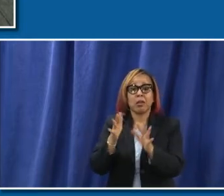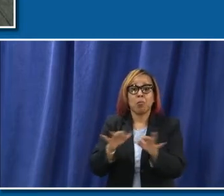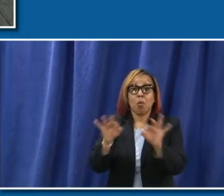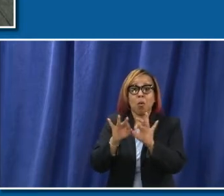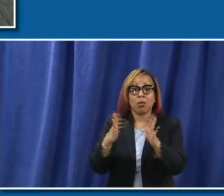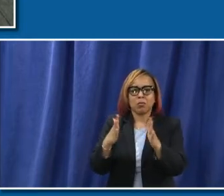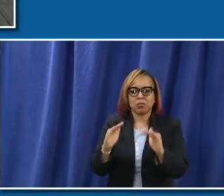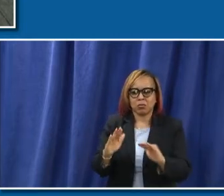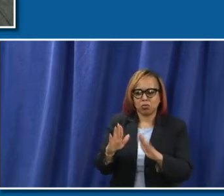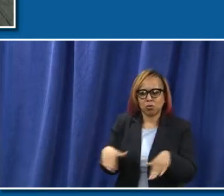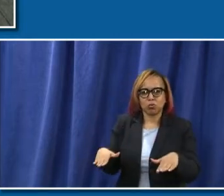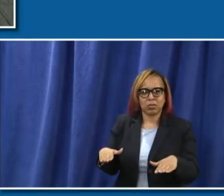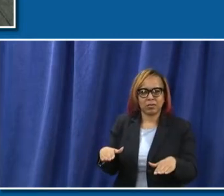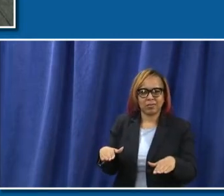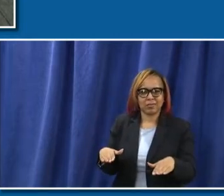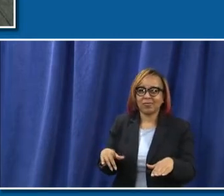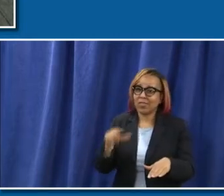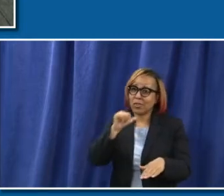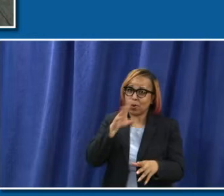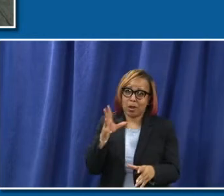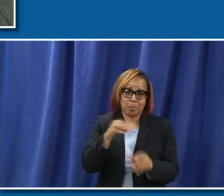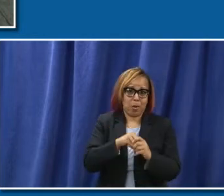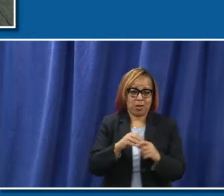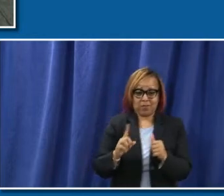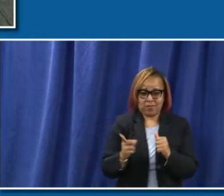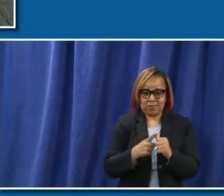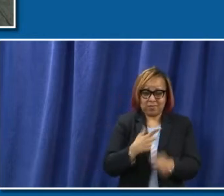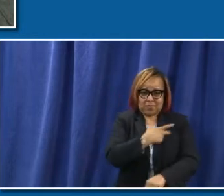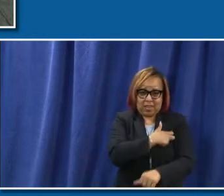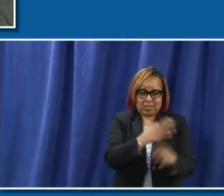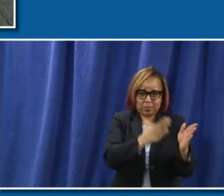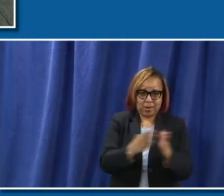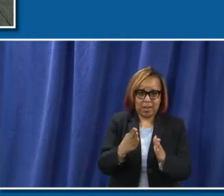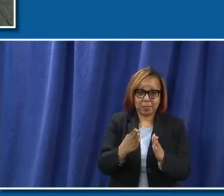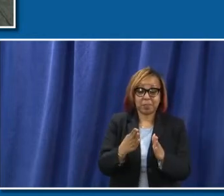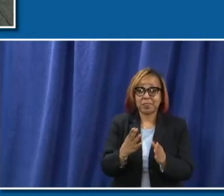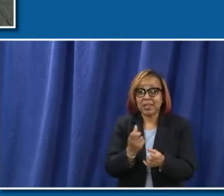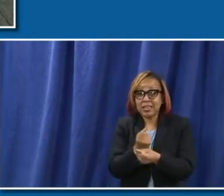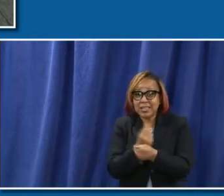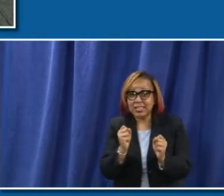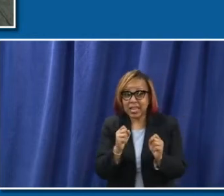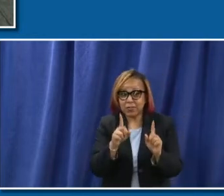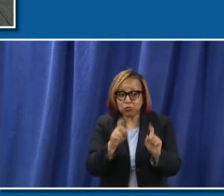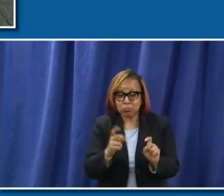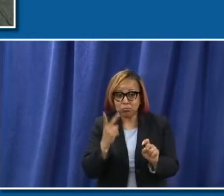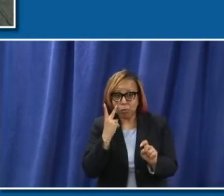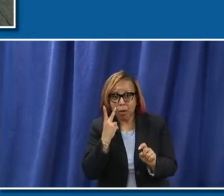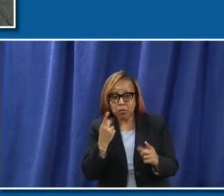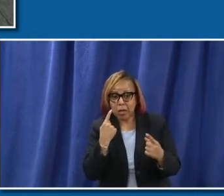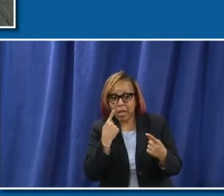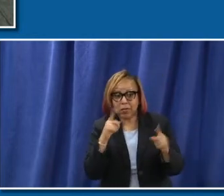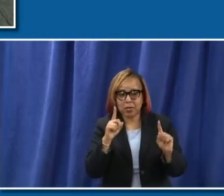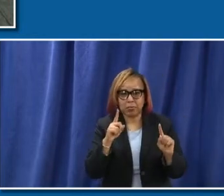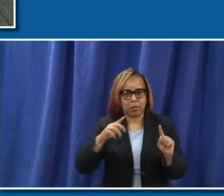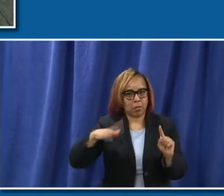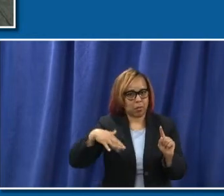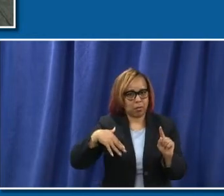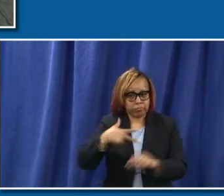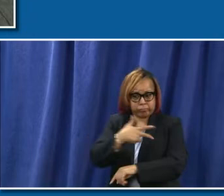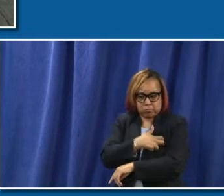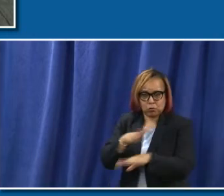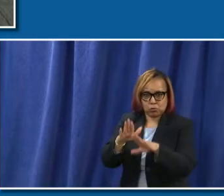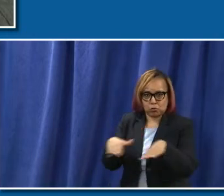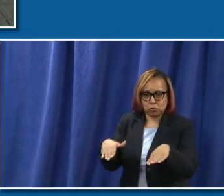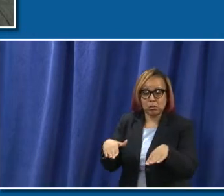children, are not part of the initial vaccination plan. The safety trials and the efficacy trials have not been done in